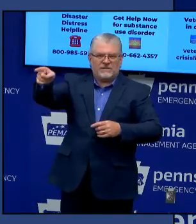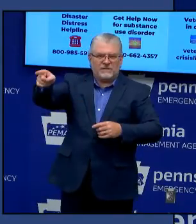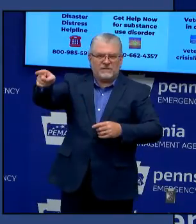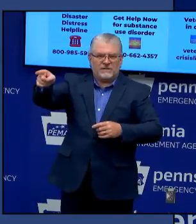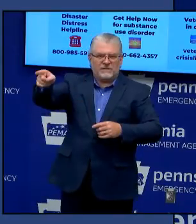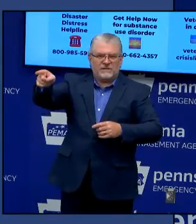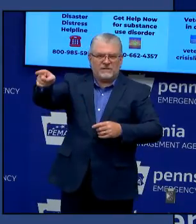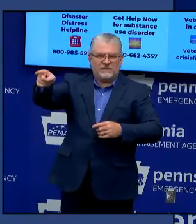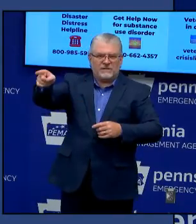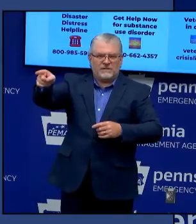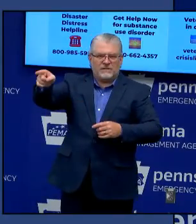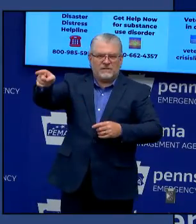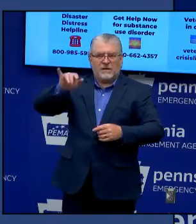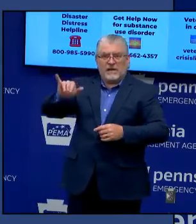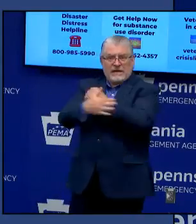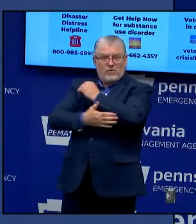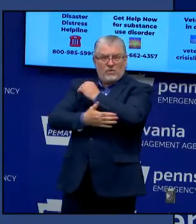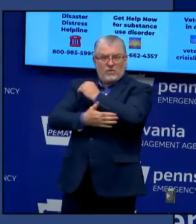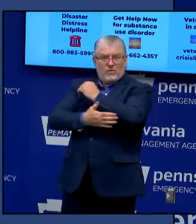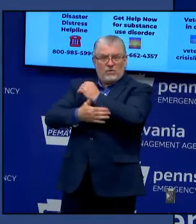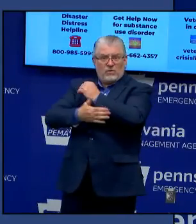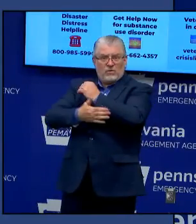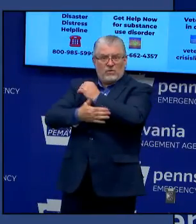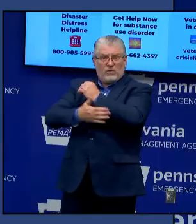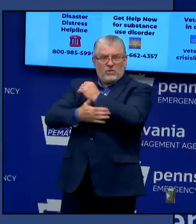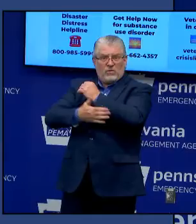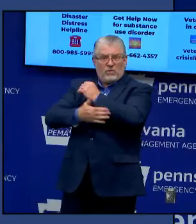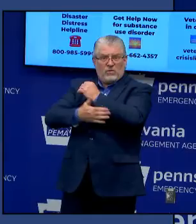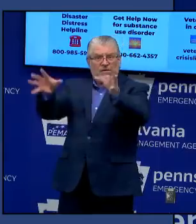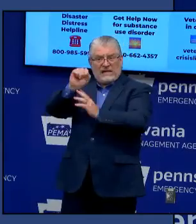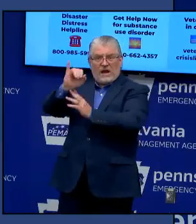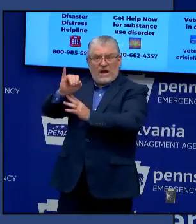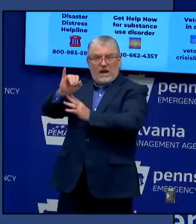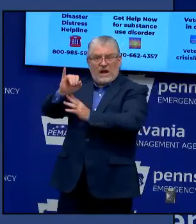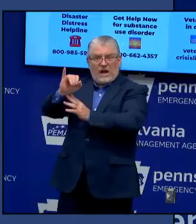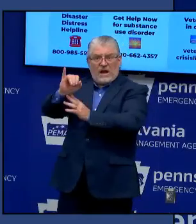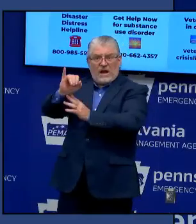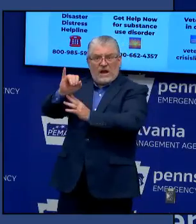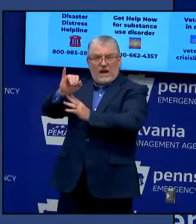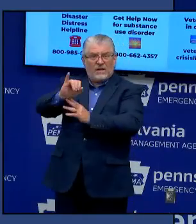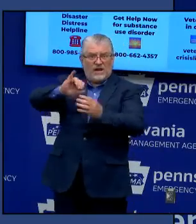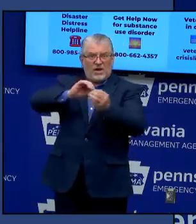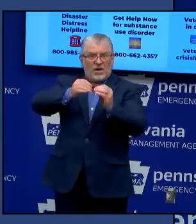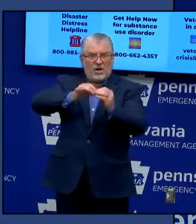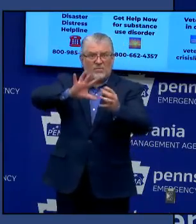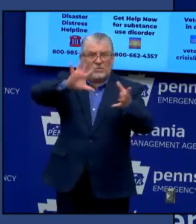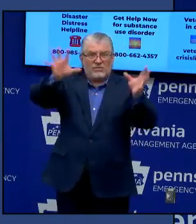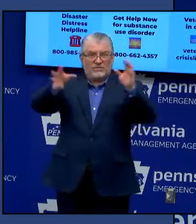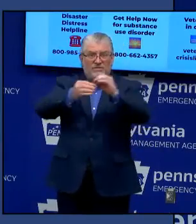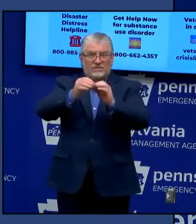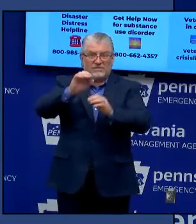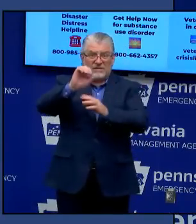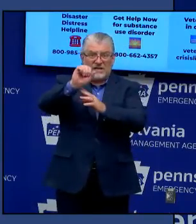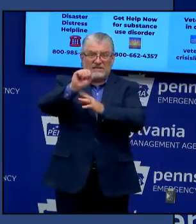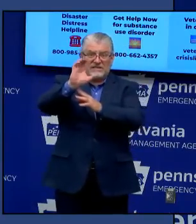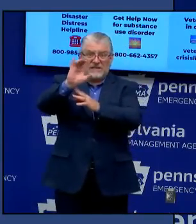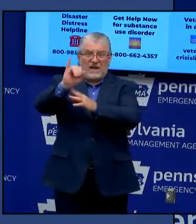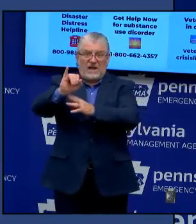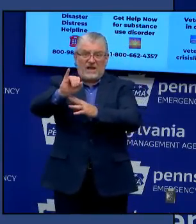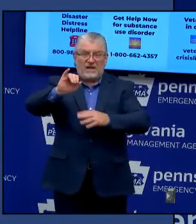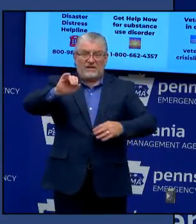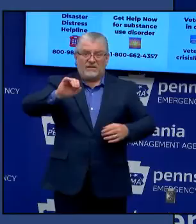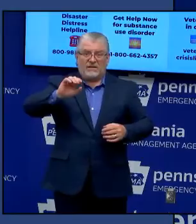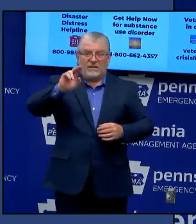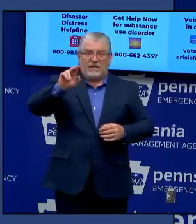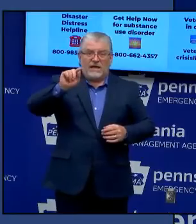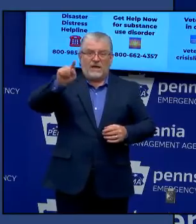count? For example, SCI Huntington has confirmed 23 cases between inmates and employees, and Huntington County's total case number